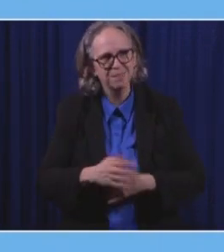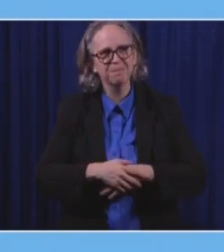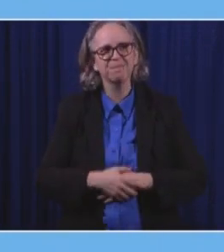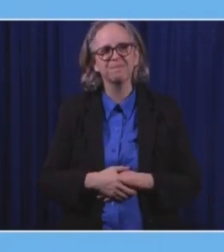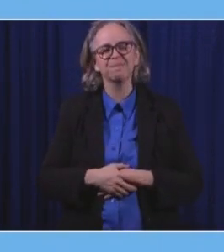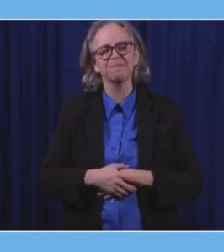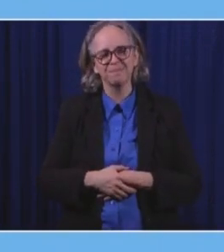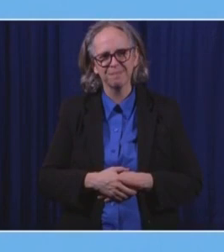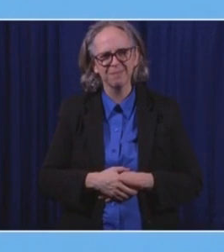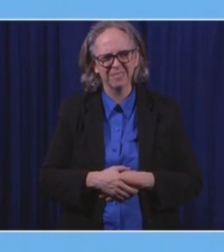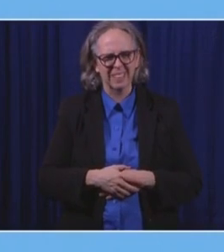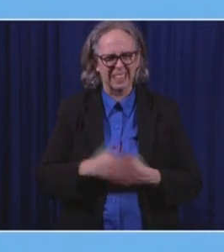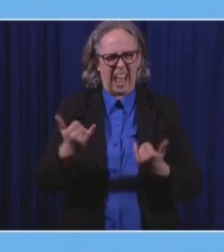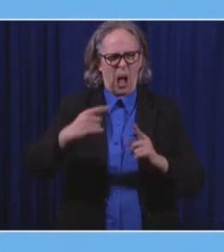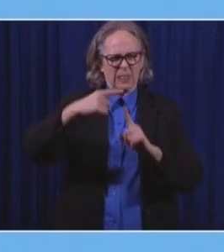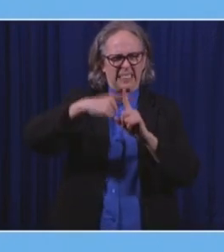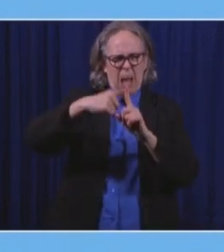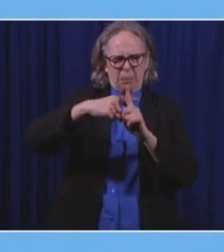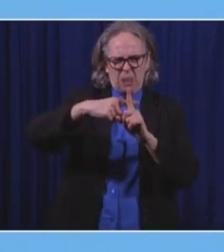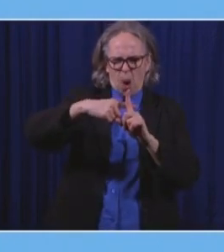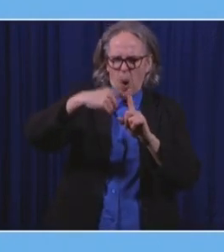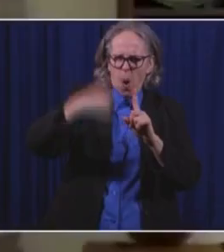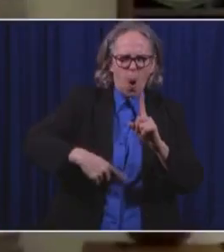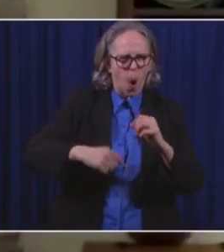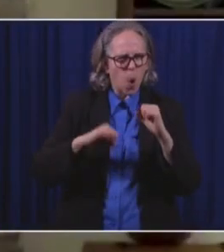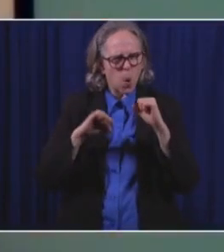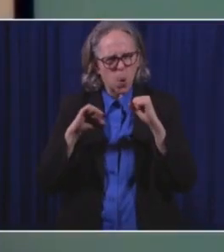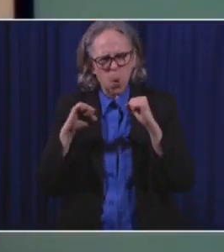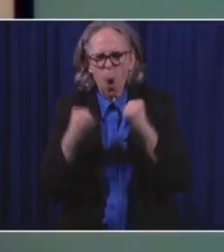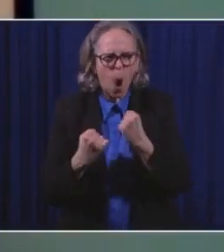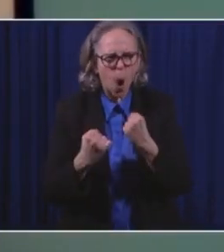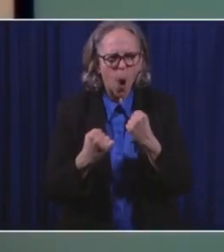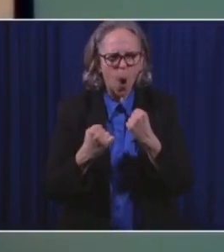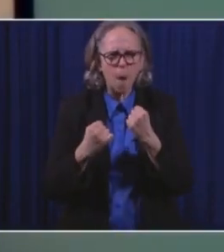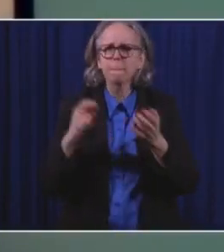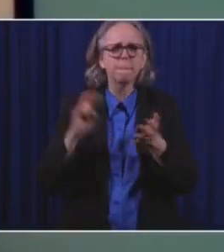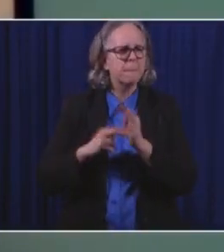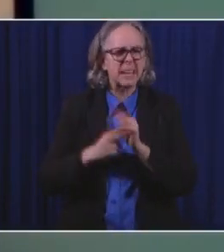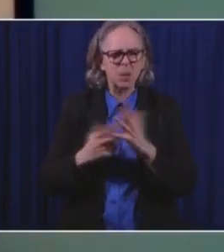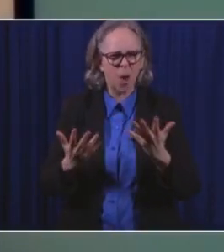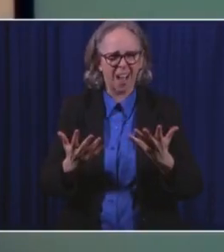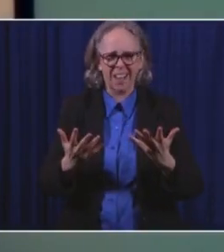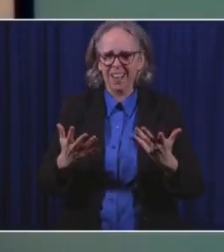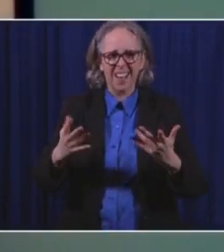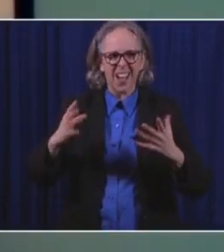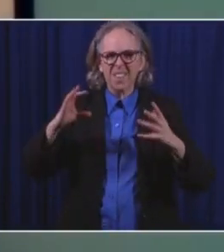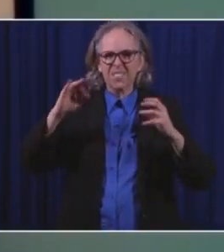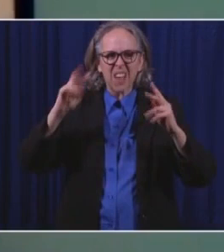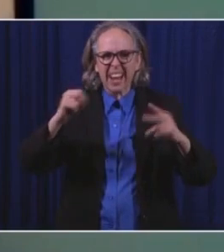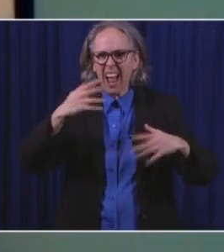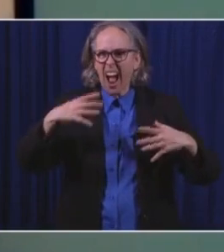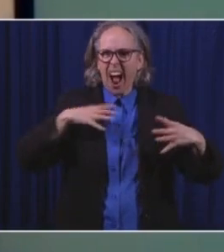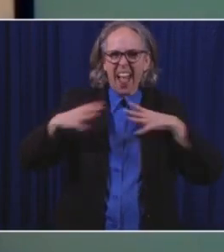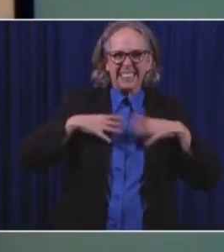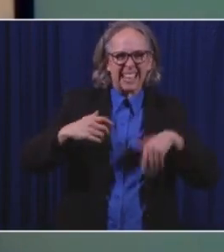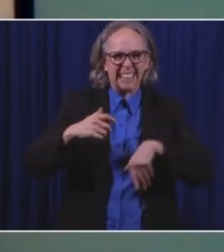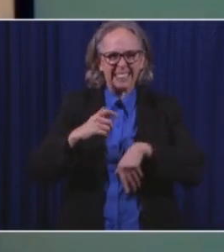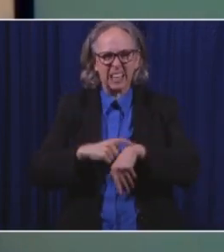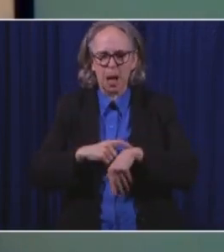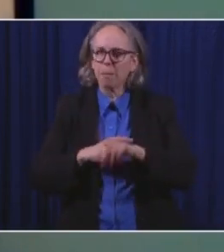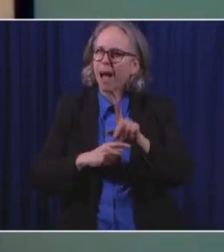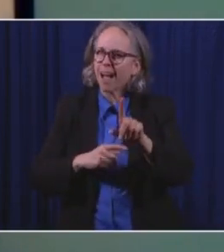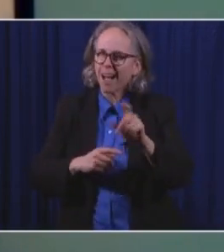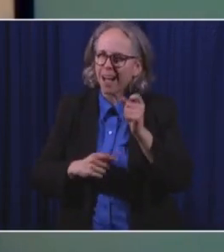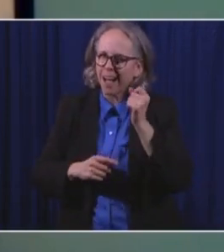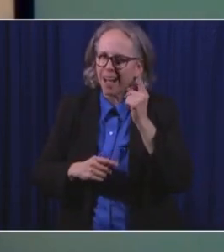here in Ohio, we get closer to so many wonderful holidays. And at its core, the holiday season is about giving of ourselves and